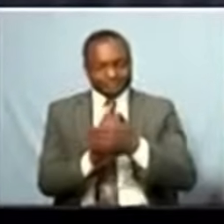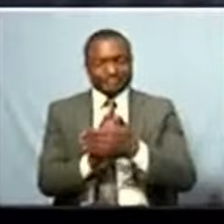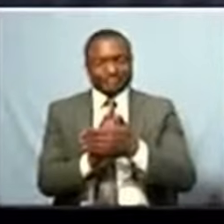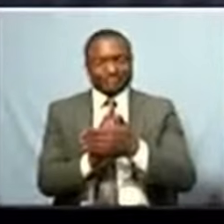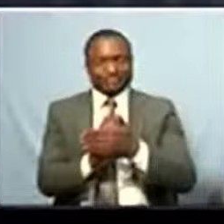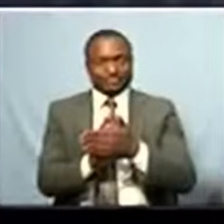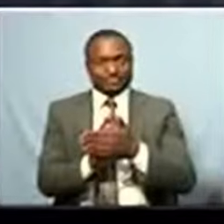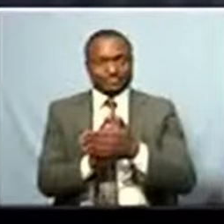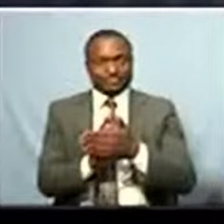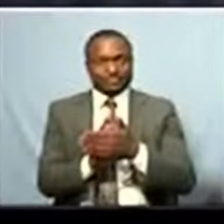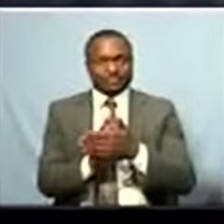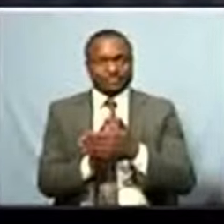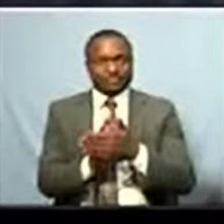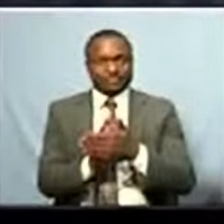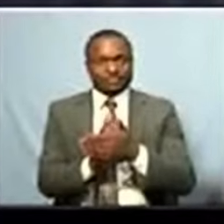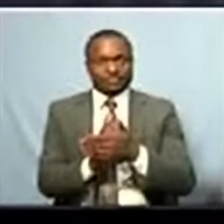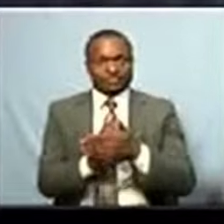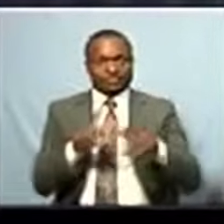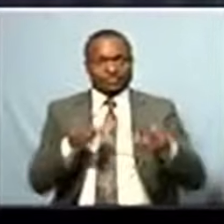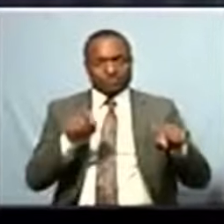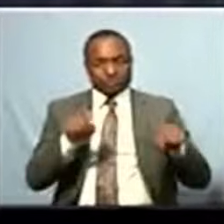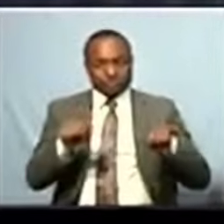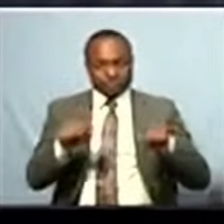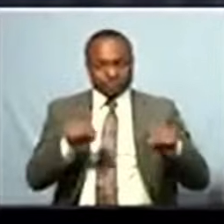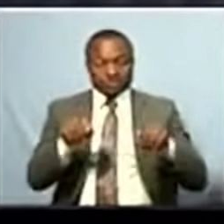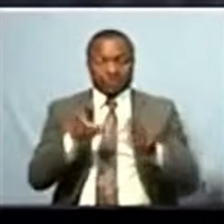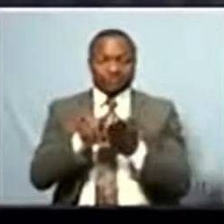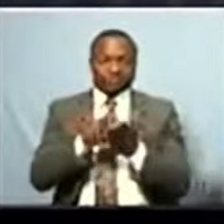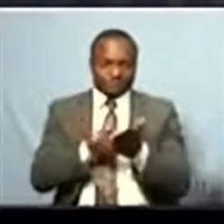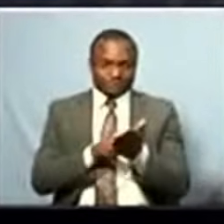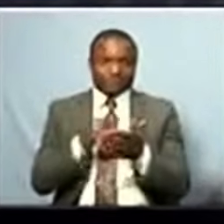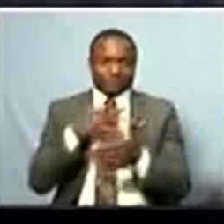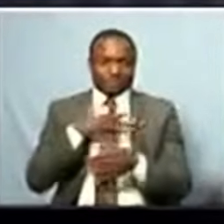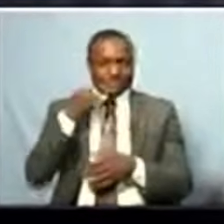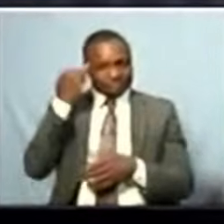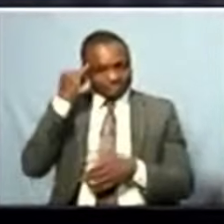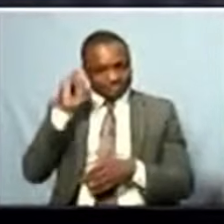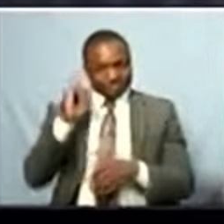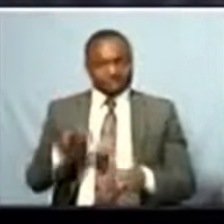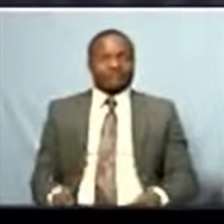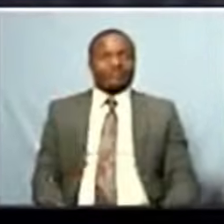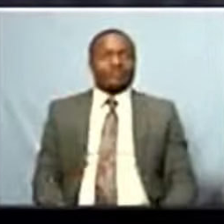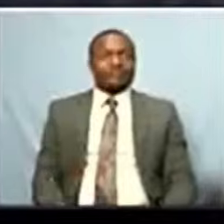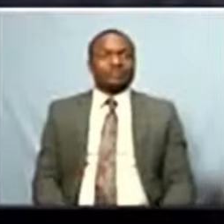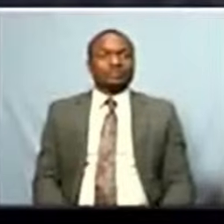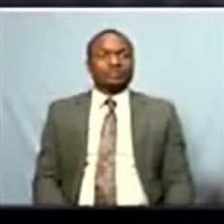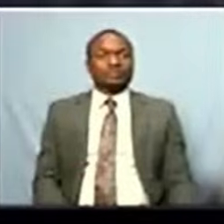a prescribed by regulations also. So that is actually my opinion on the same.